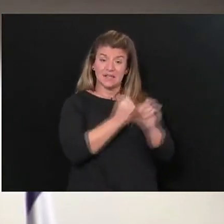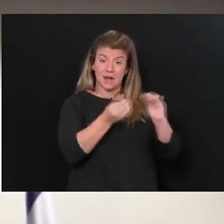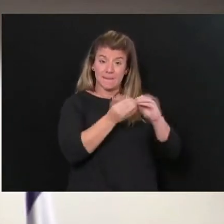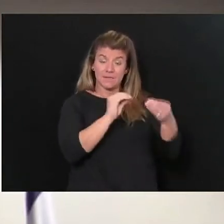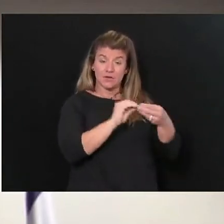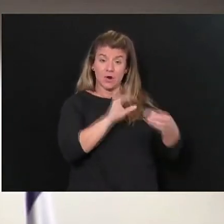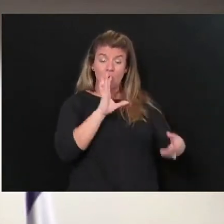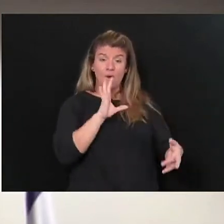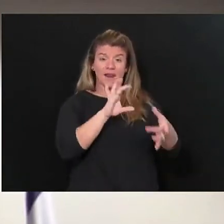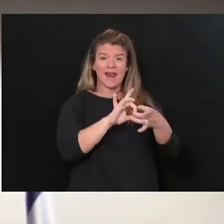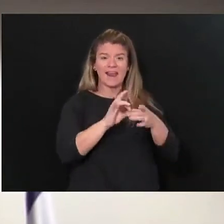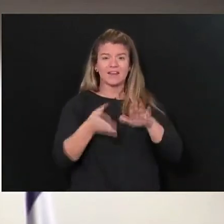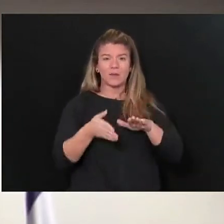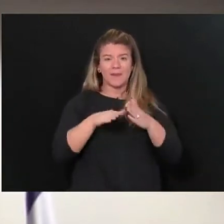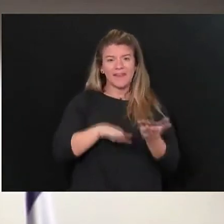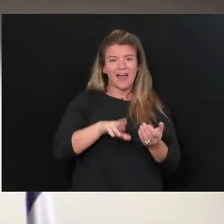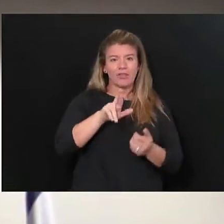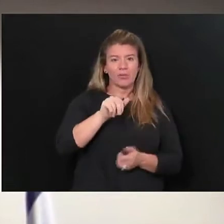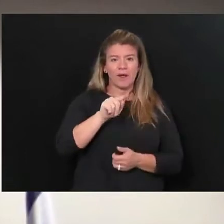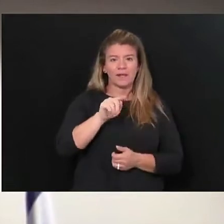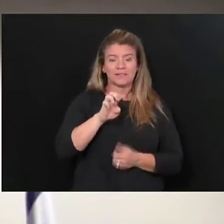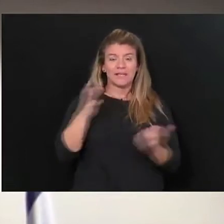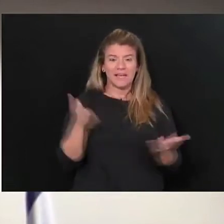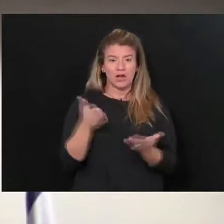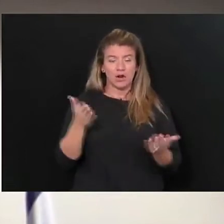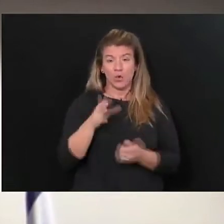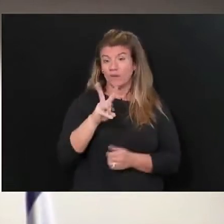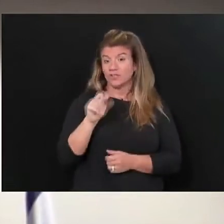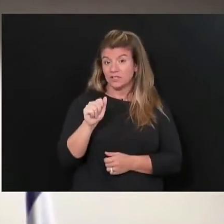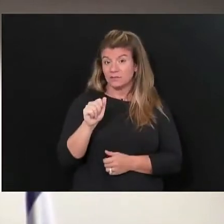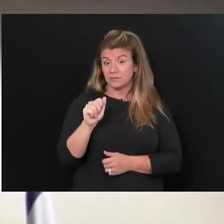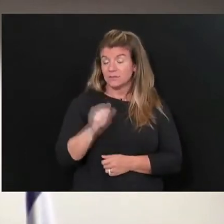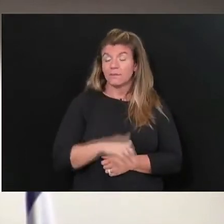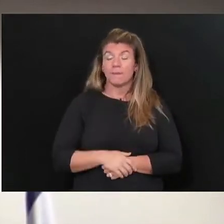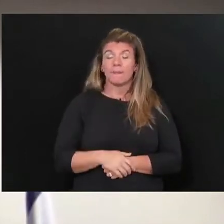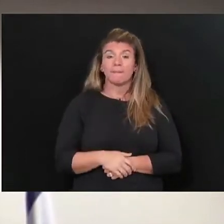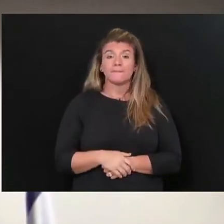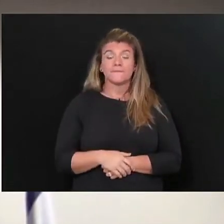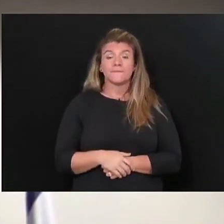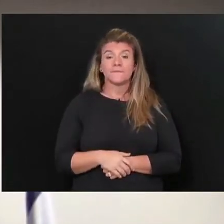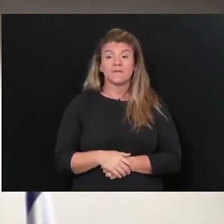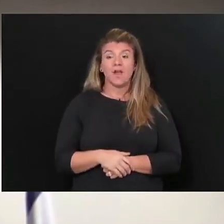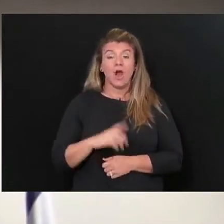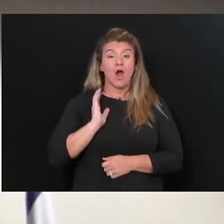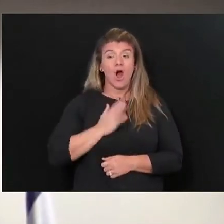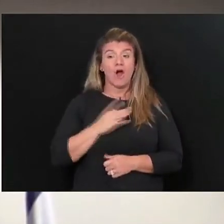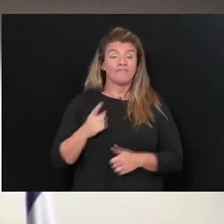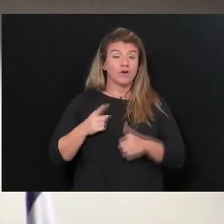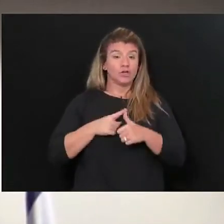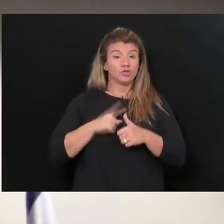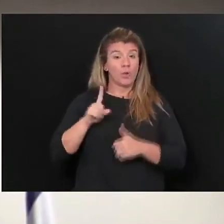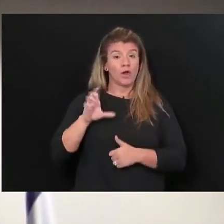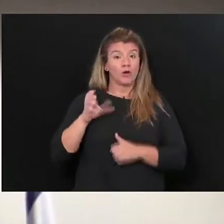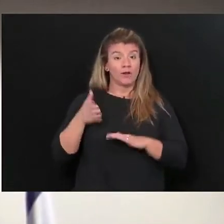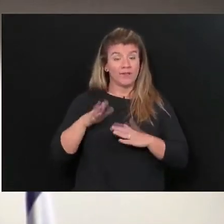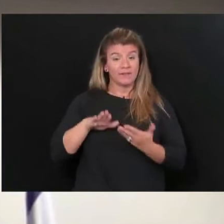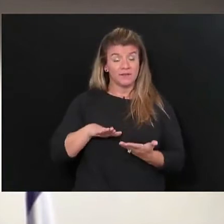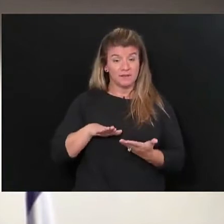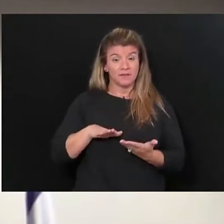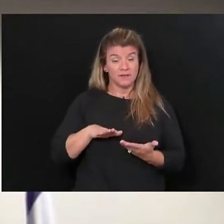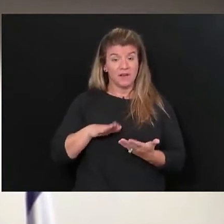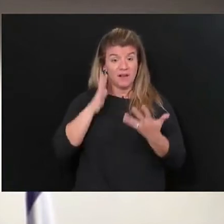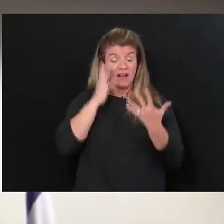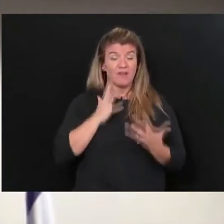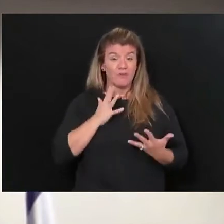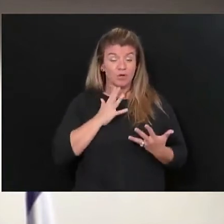to the death rates in West Virginia. The first 100 deaths in our state,